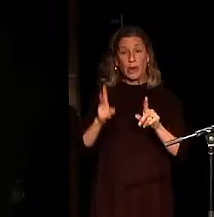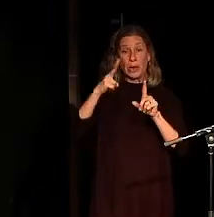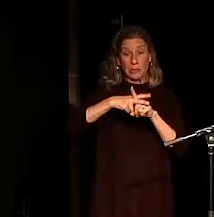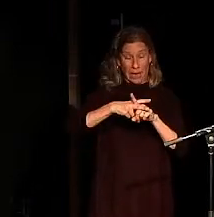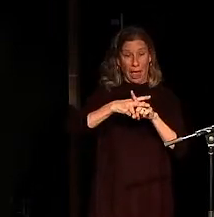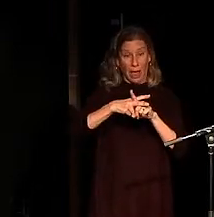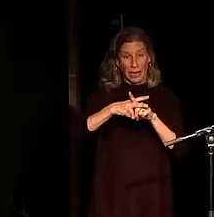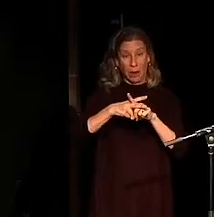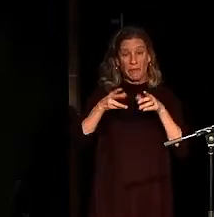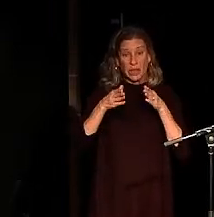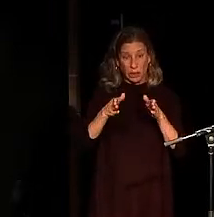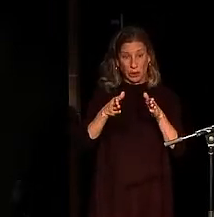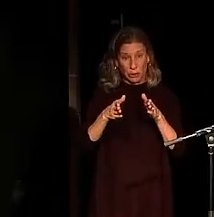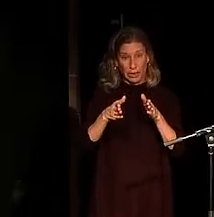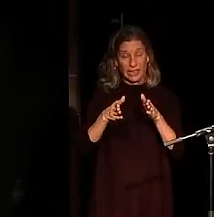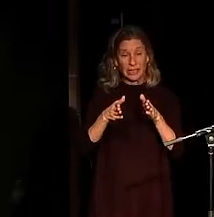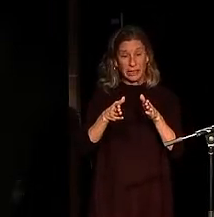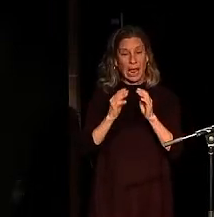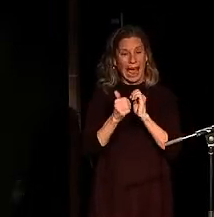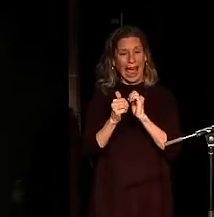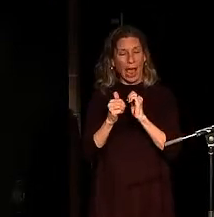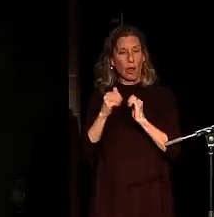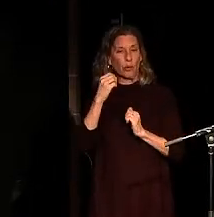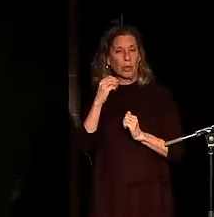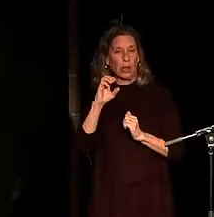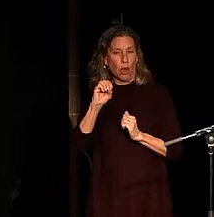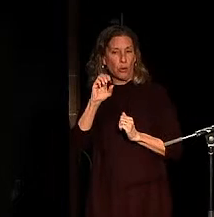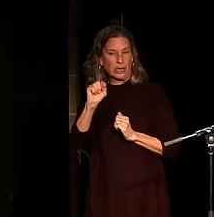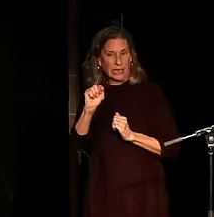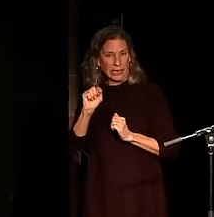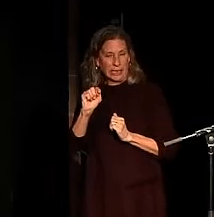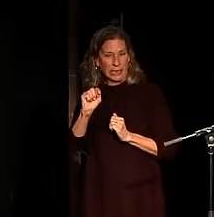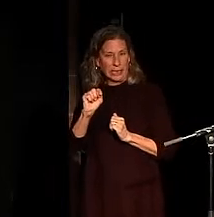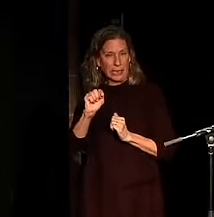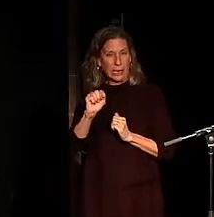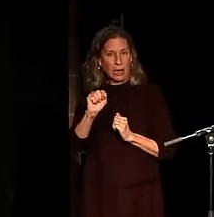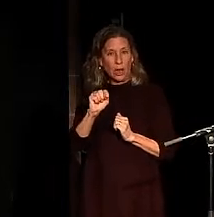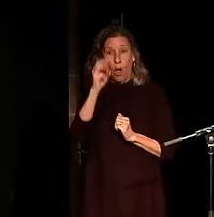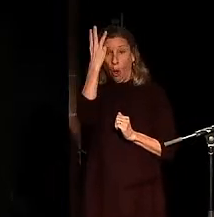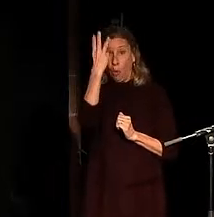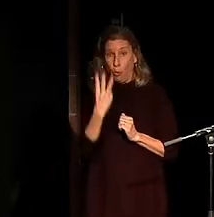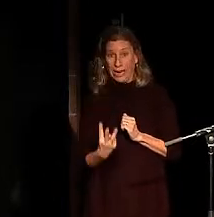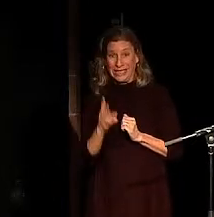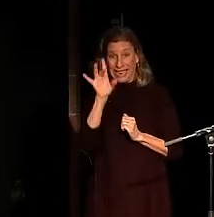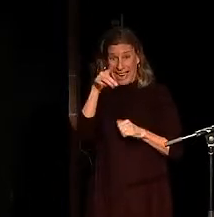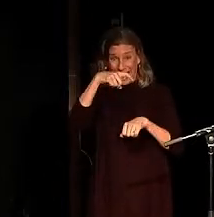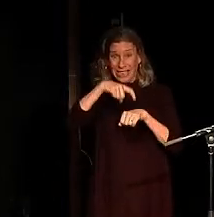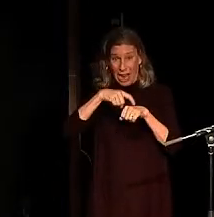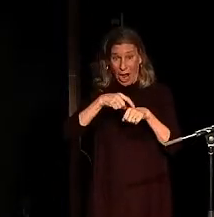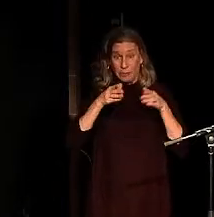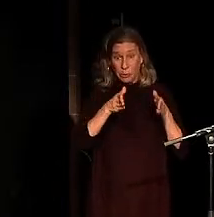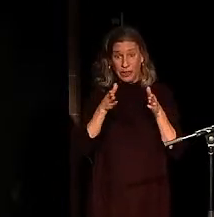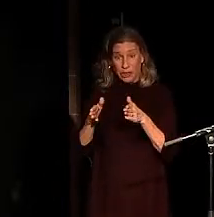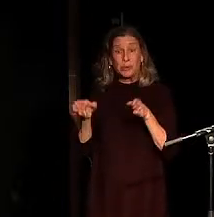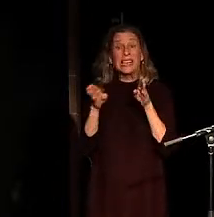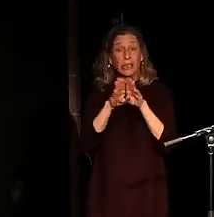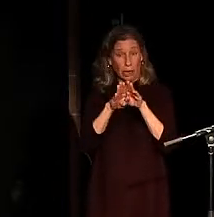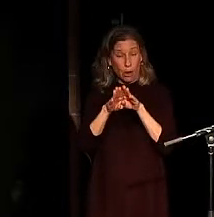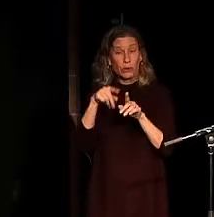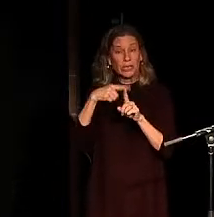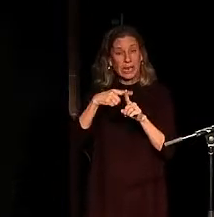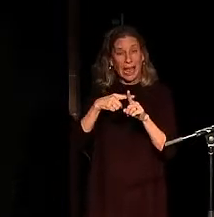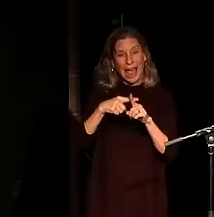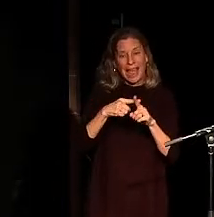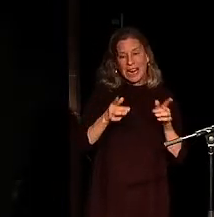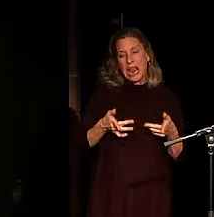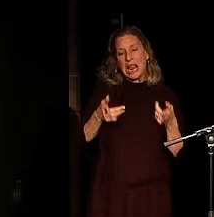streets through DOT, and so there are going to be 8 Wednesdays when the street is going to be closed, and there's going to be a lot of